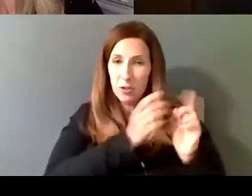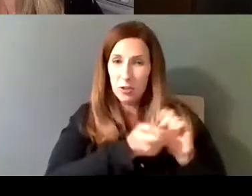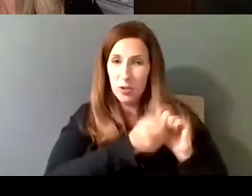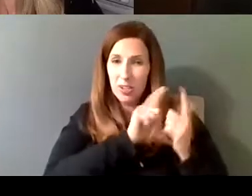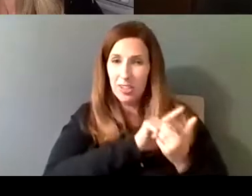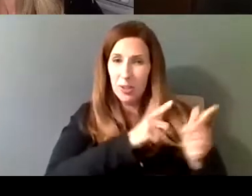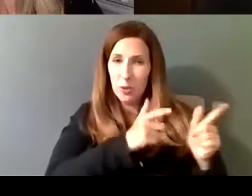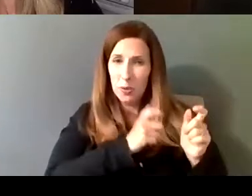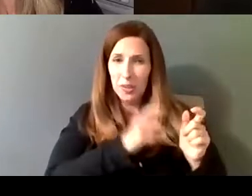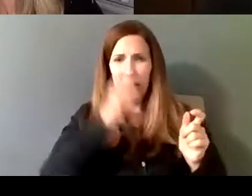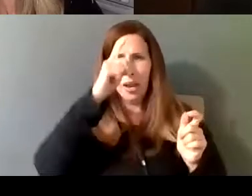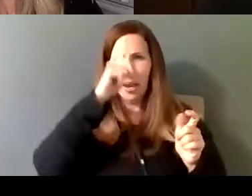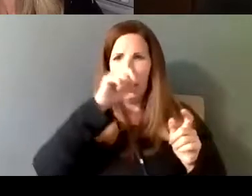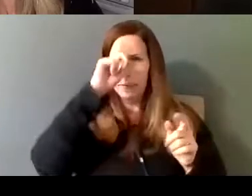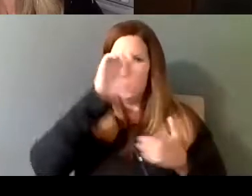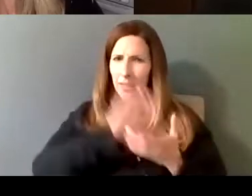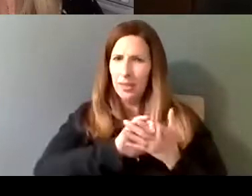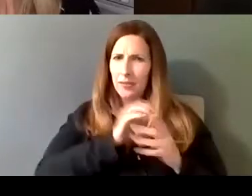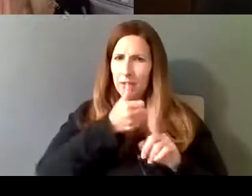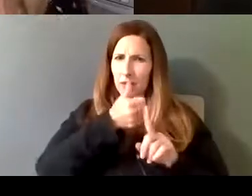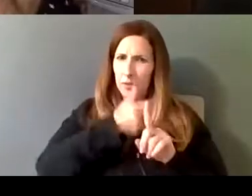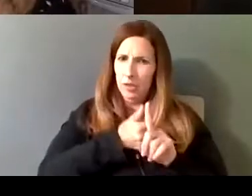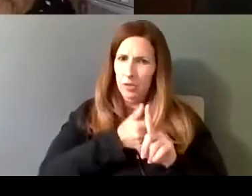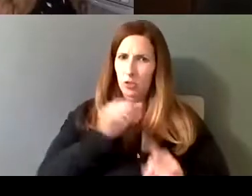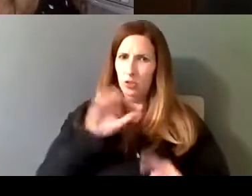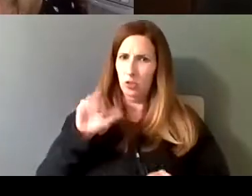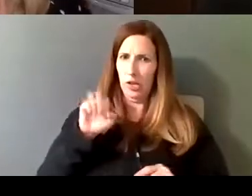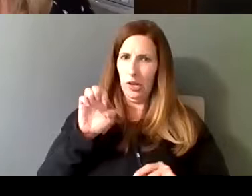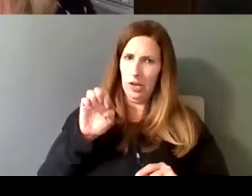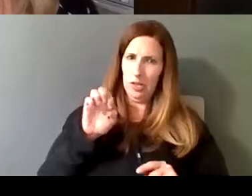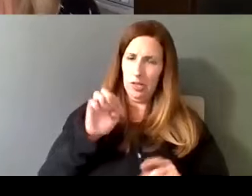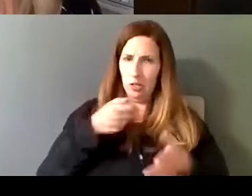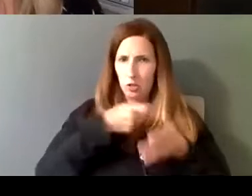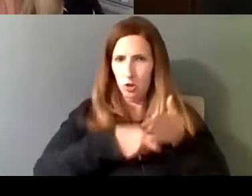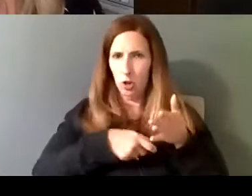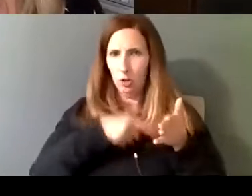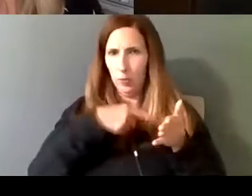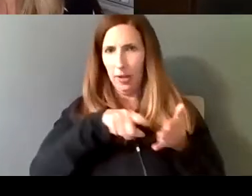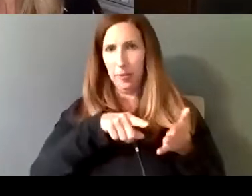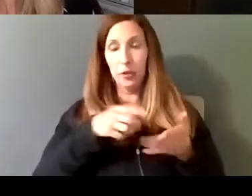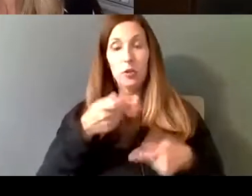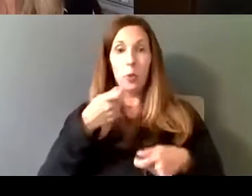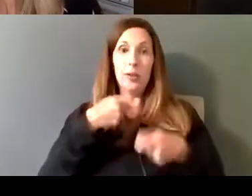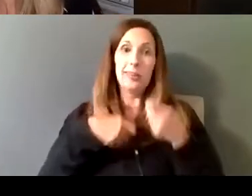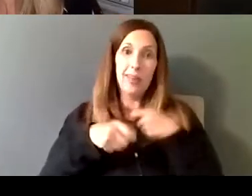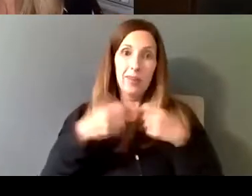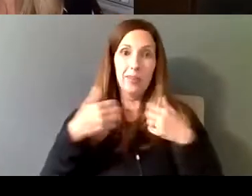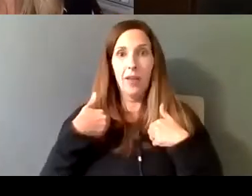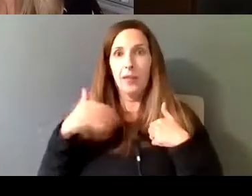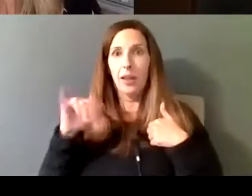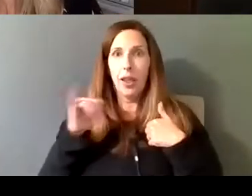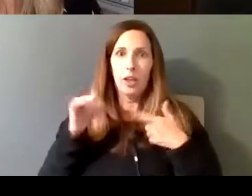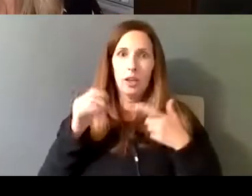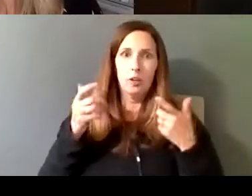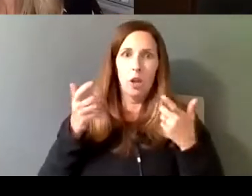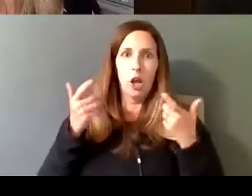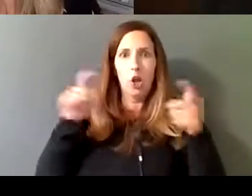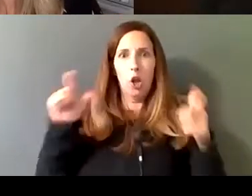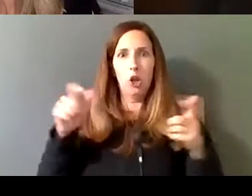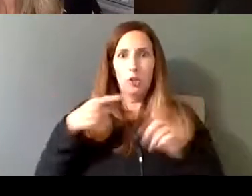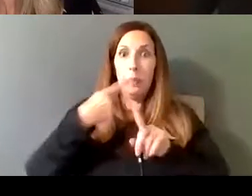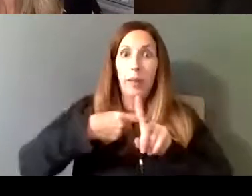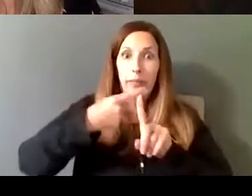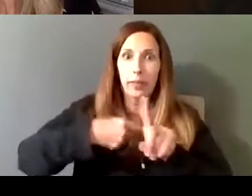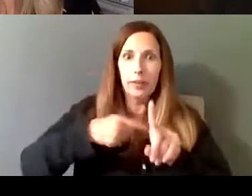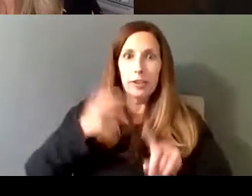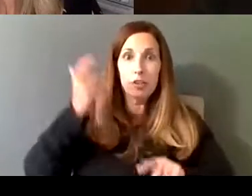believe it's on a per piece sort of payment. So instead of having this large subscription that you're paying